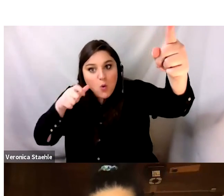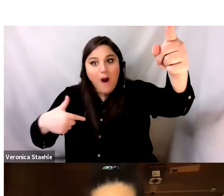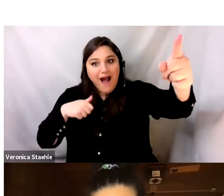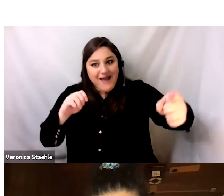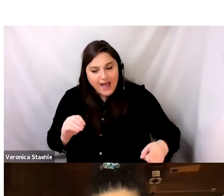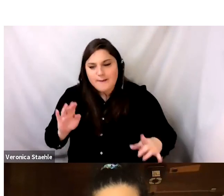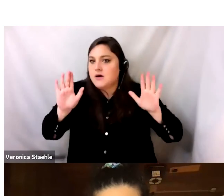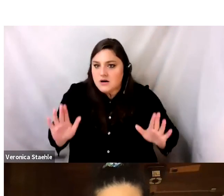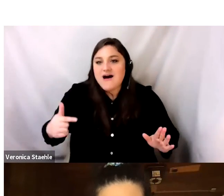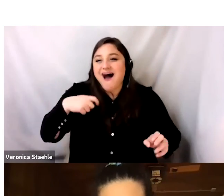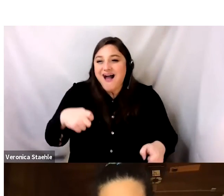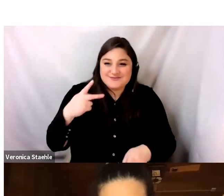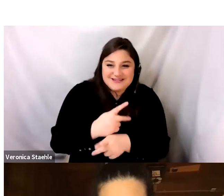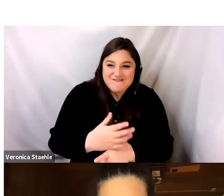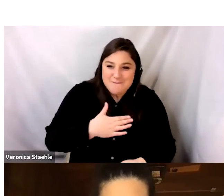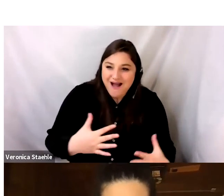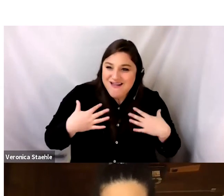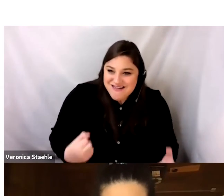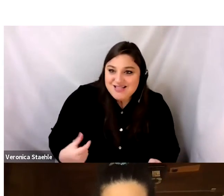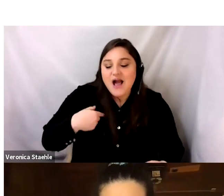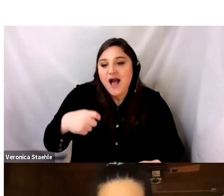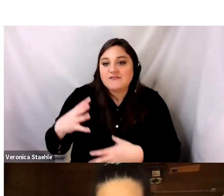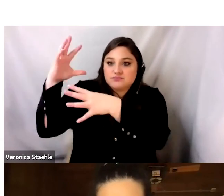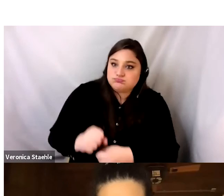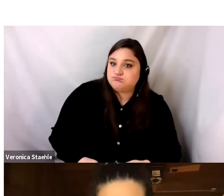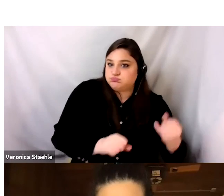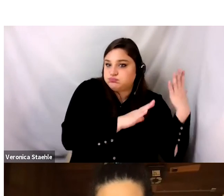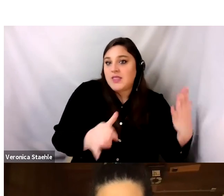healing is challenging these power dynamics in these systems so